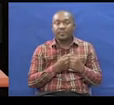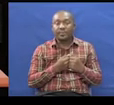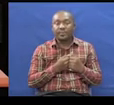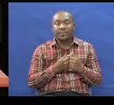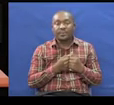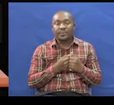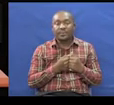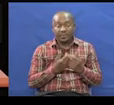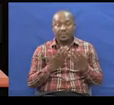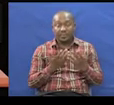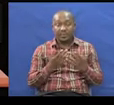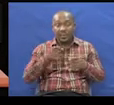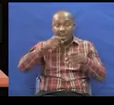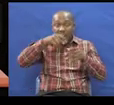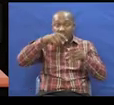used,